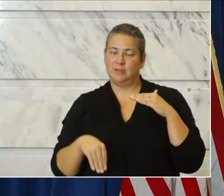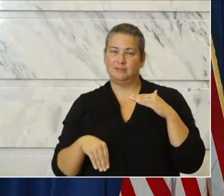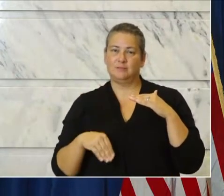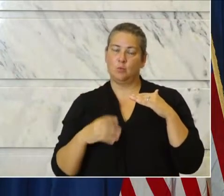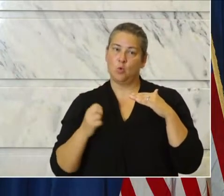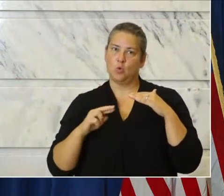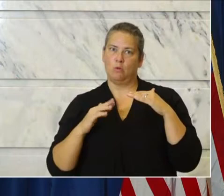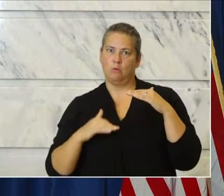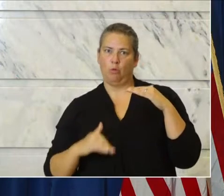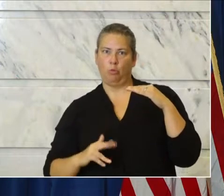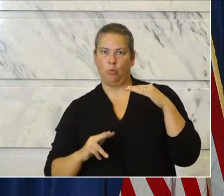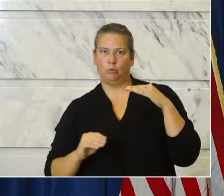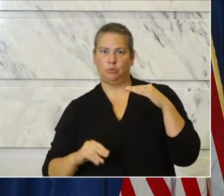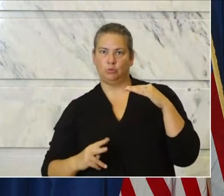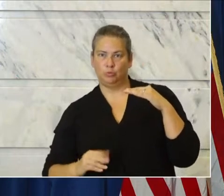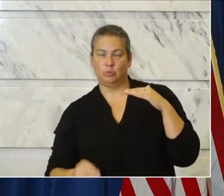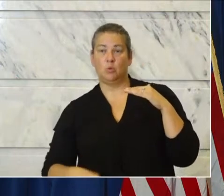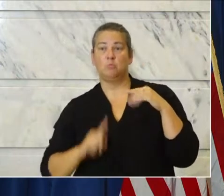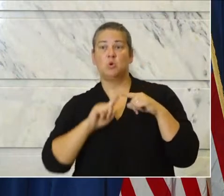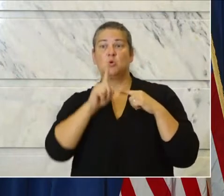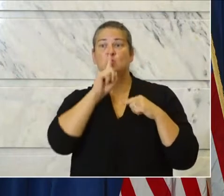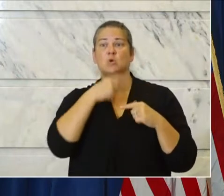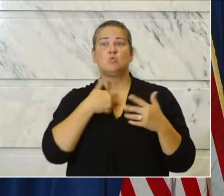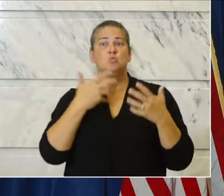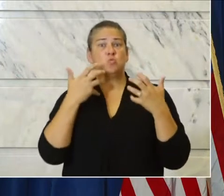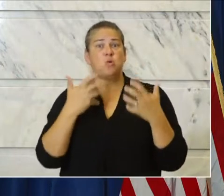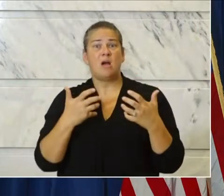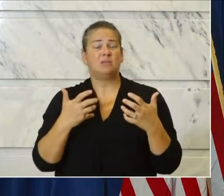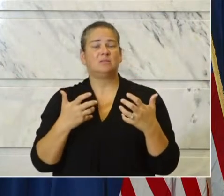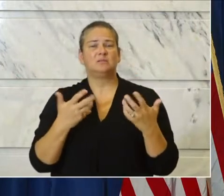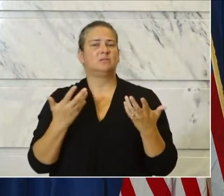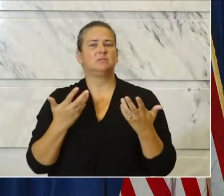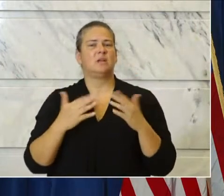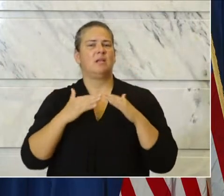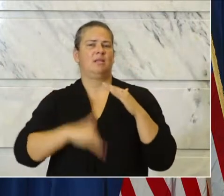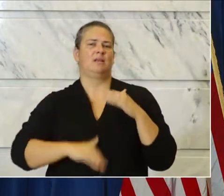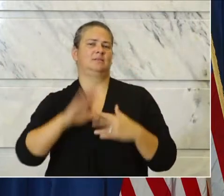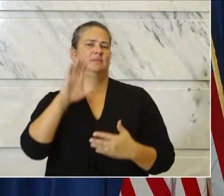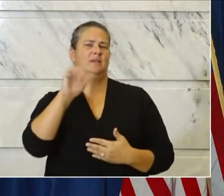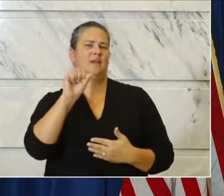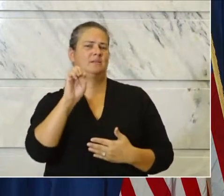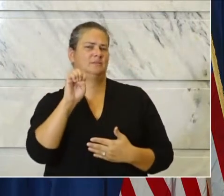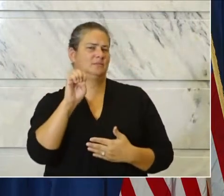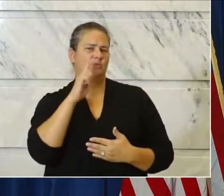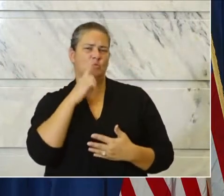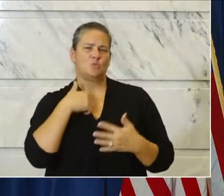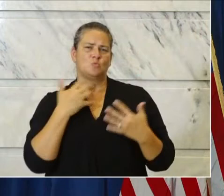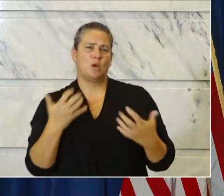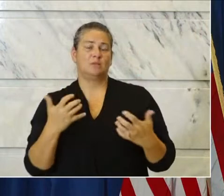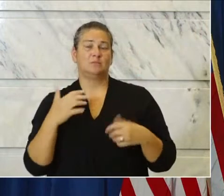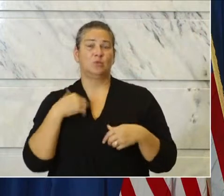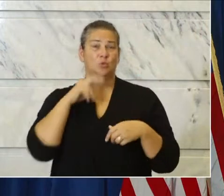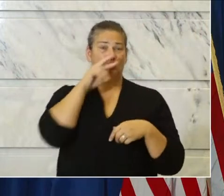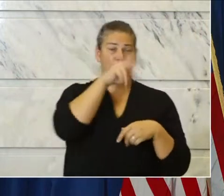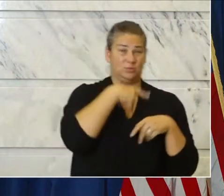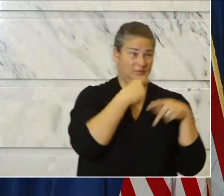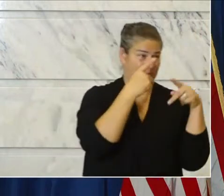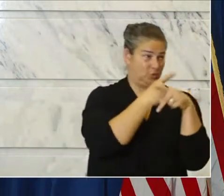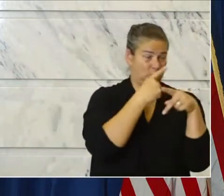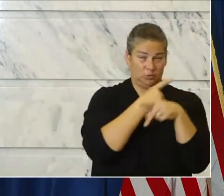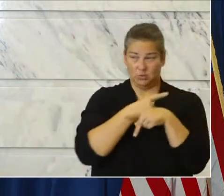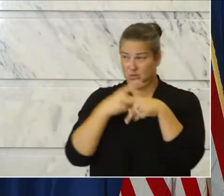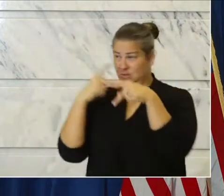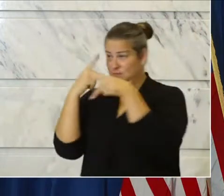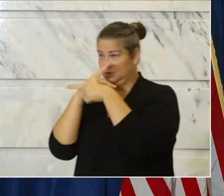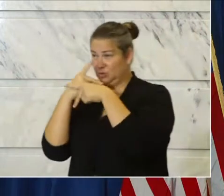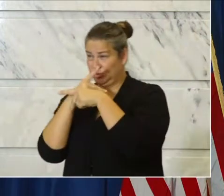further. But we definitely want less overall cases, too. There are two metrics that we're looking at the same time. We